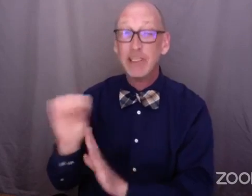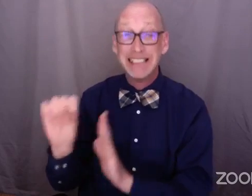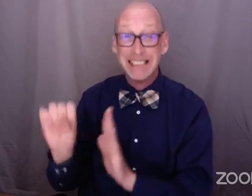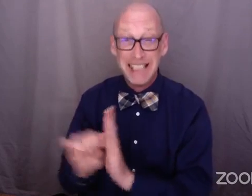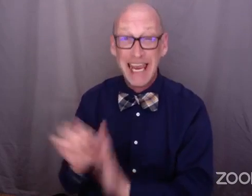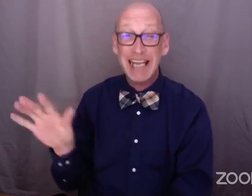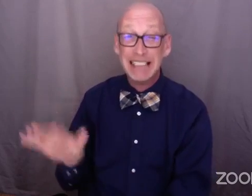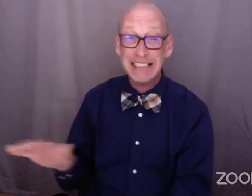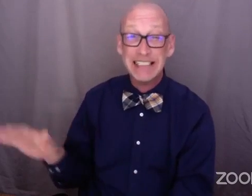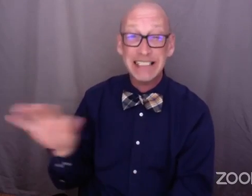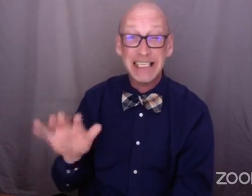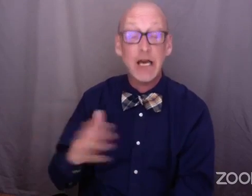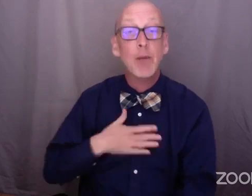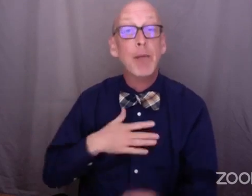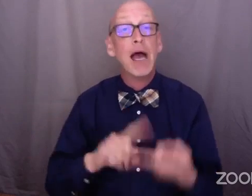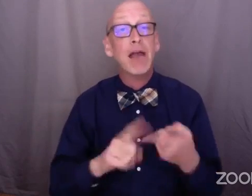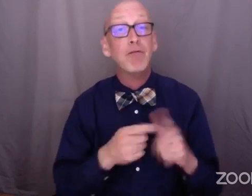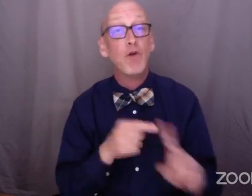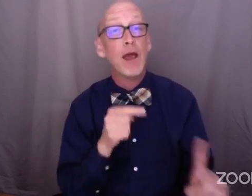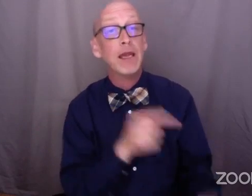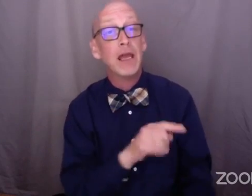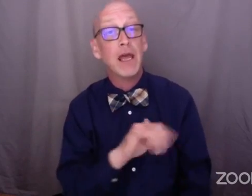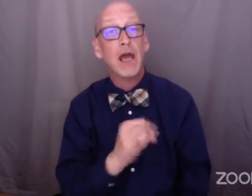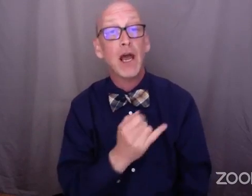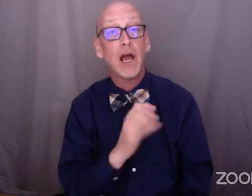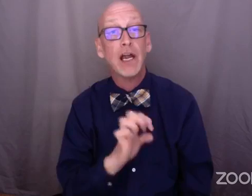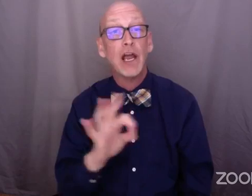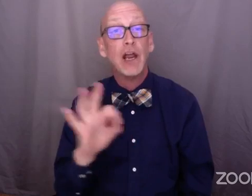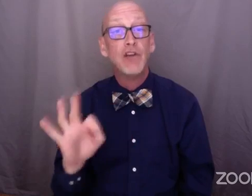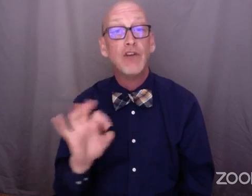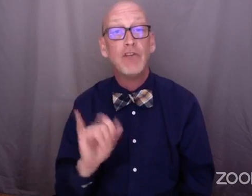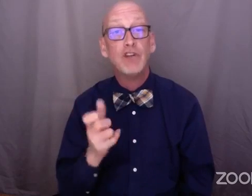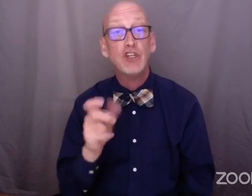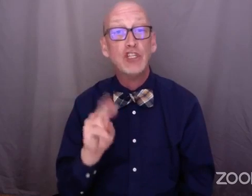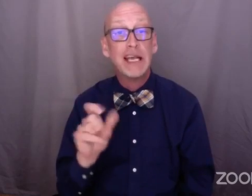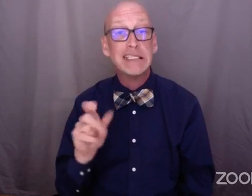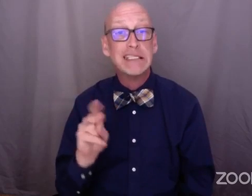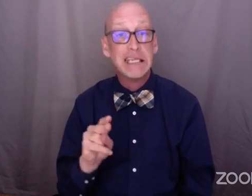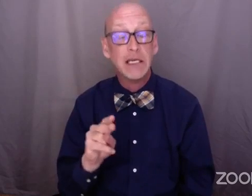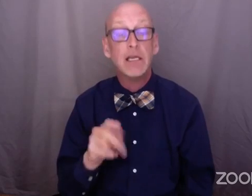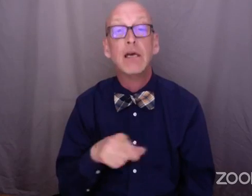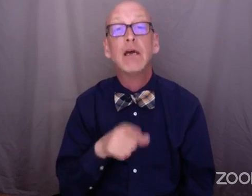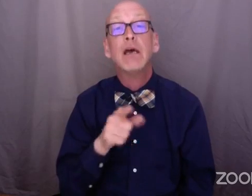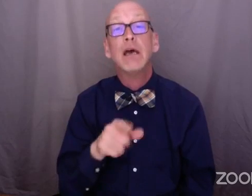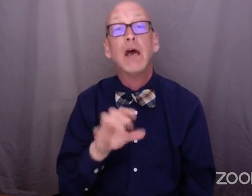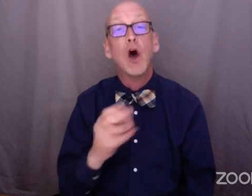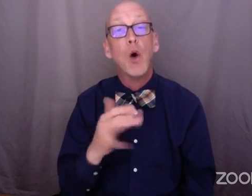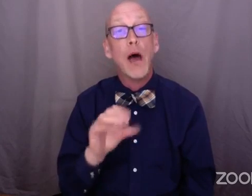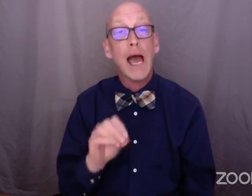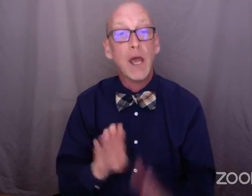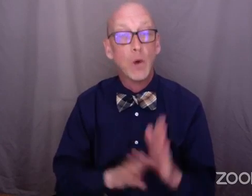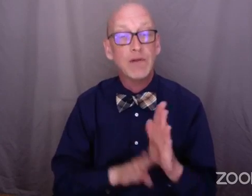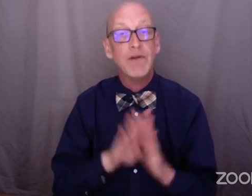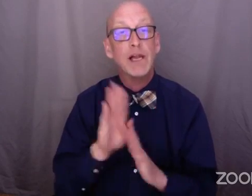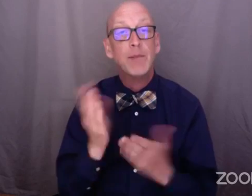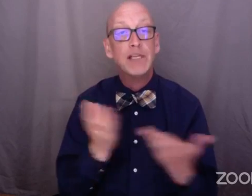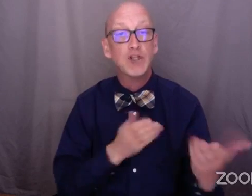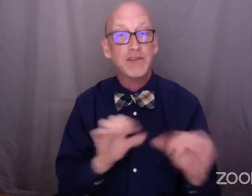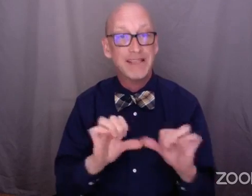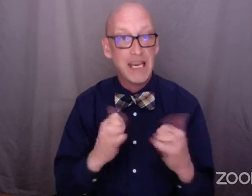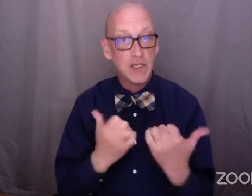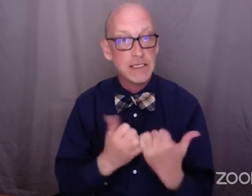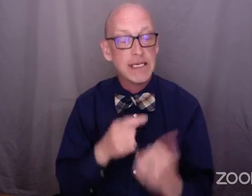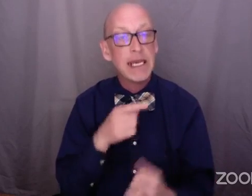Jeff Johnson, my friend, Chief of Minority Business Development Division of the Ohio Development Services Agency.